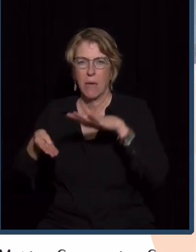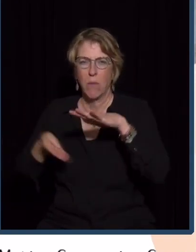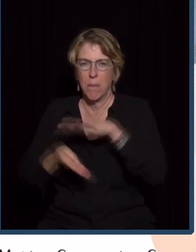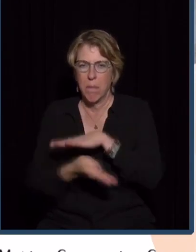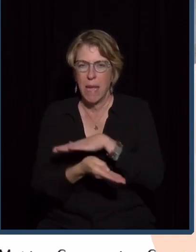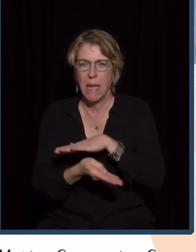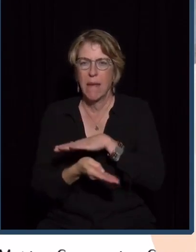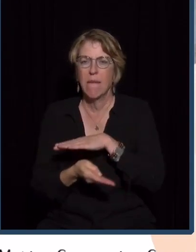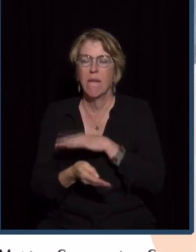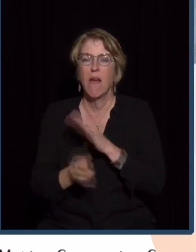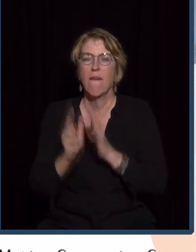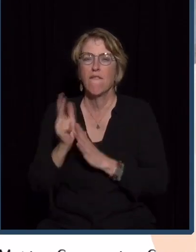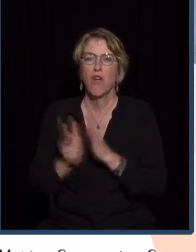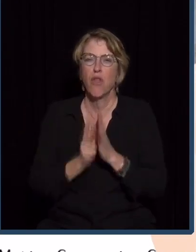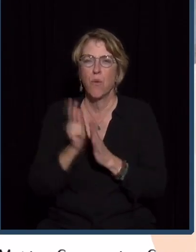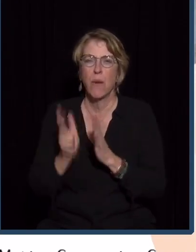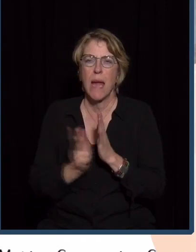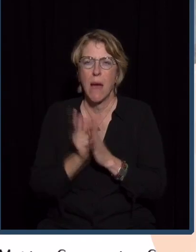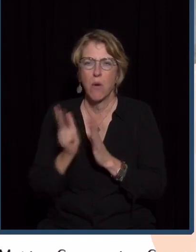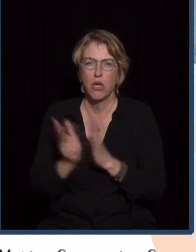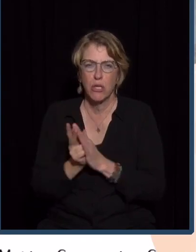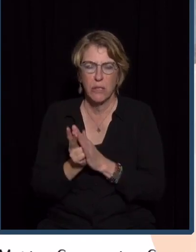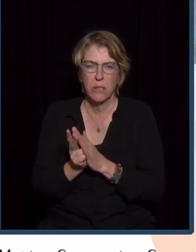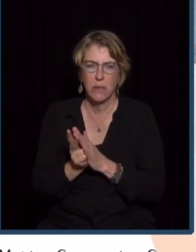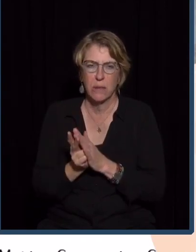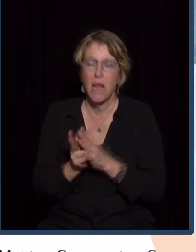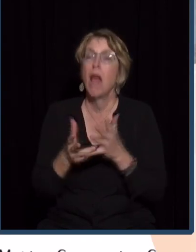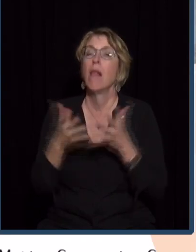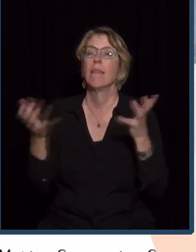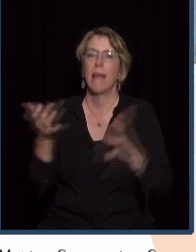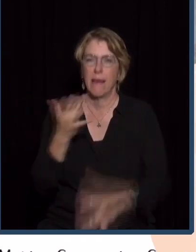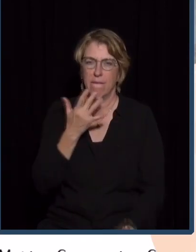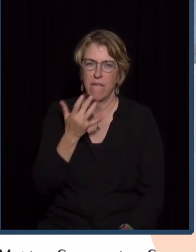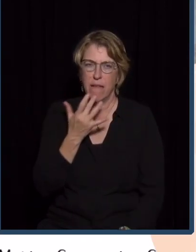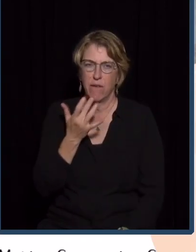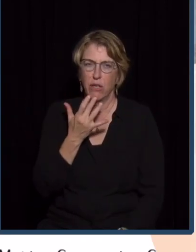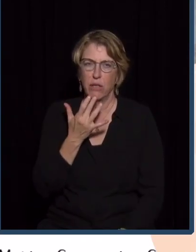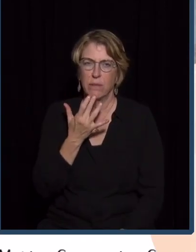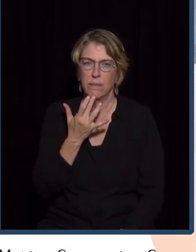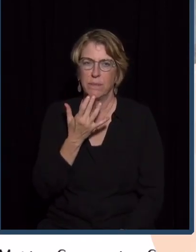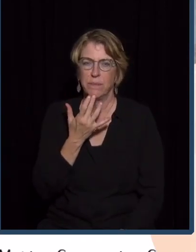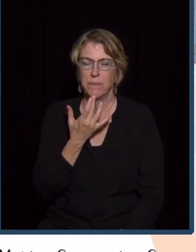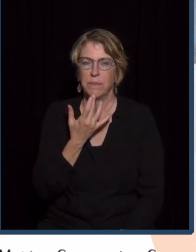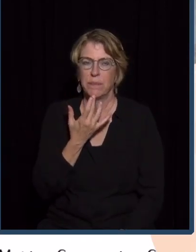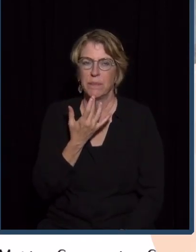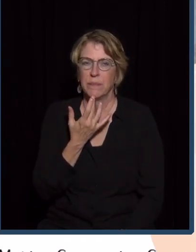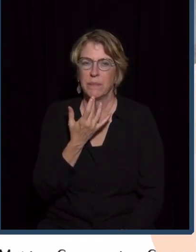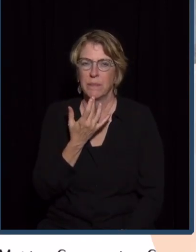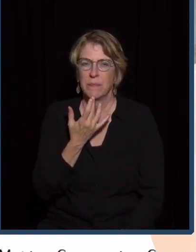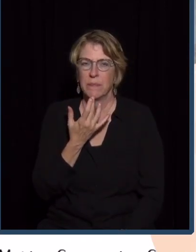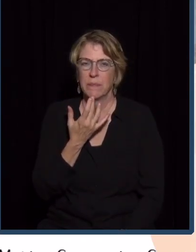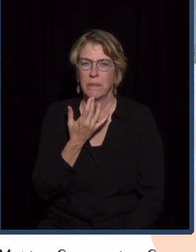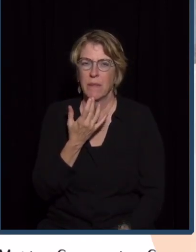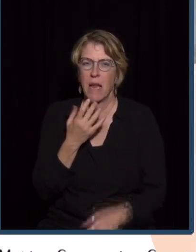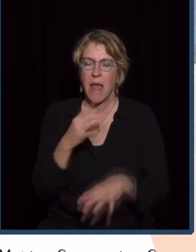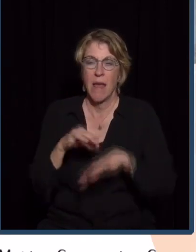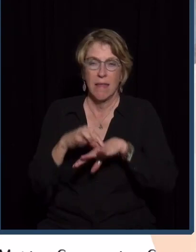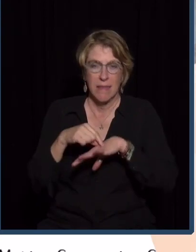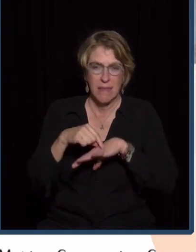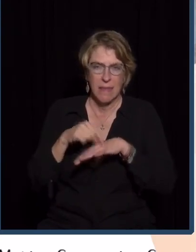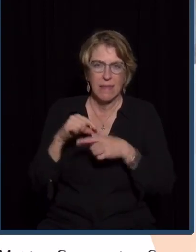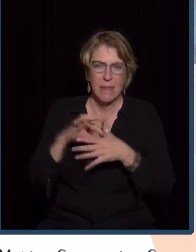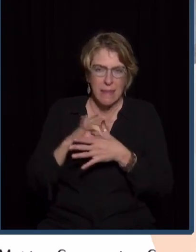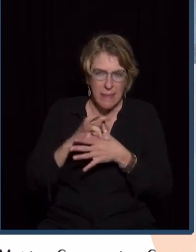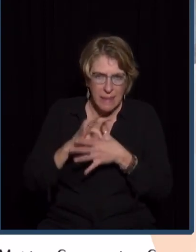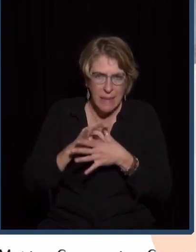hours. So much flavor in that process, right? Yes. Yeah, you get a lot of flavor in there. Like I said, there's all the meat juices that come out of